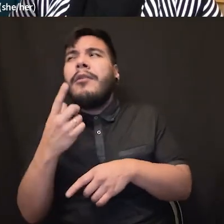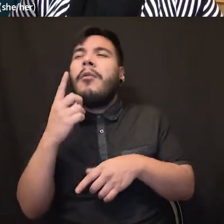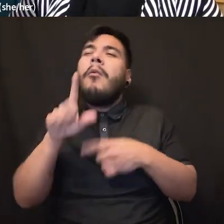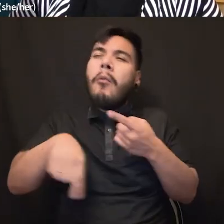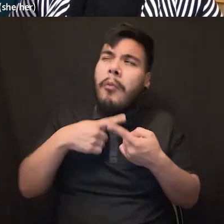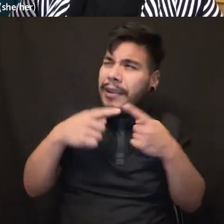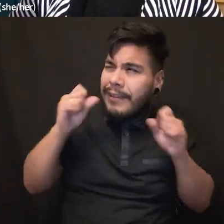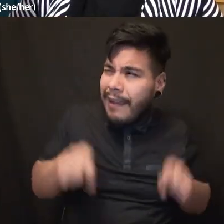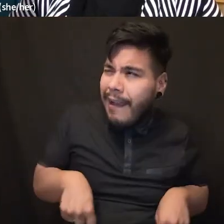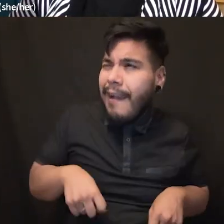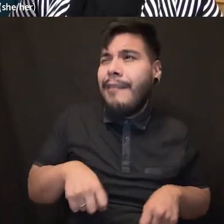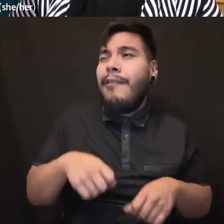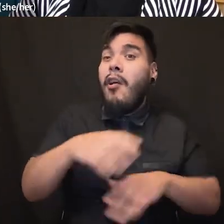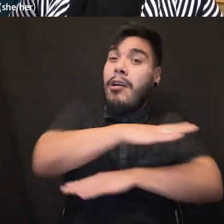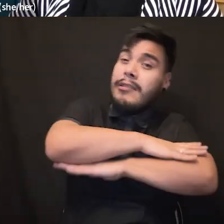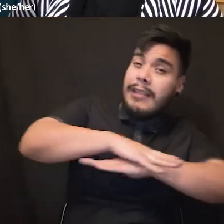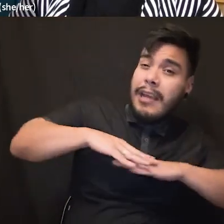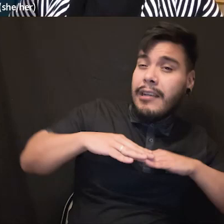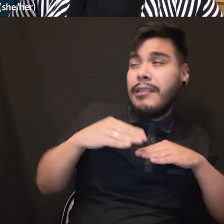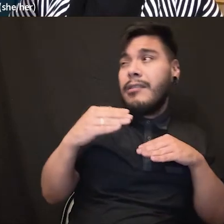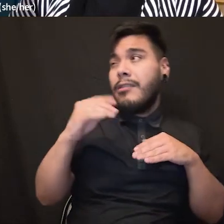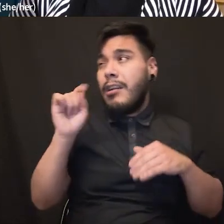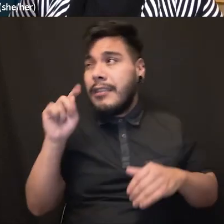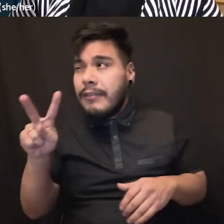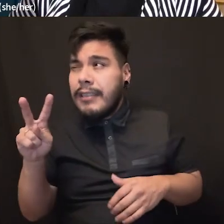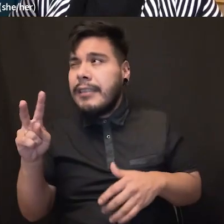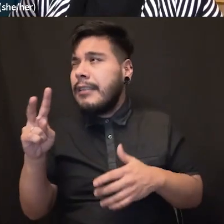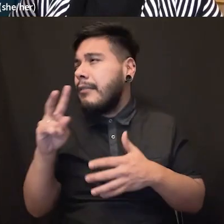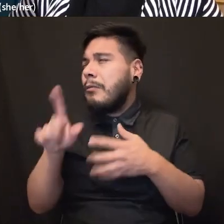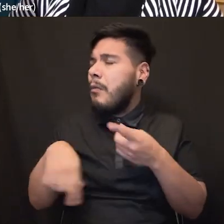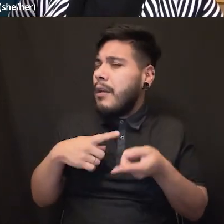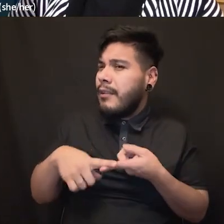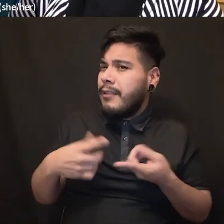stage or, you know, or on TV?